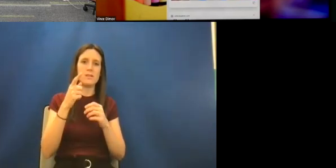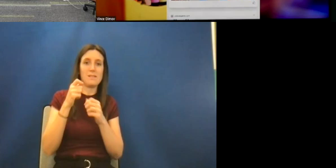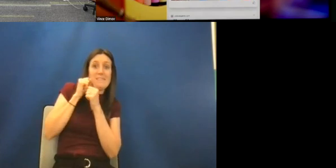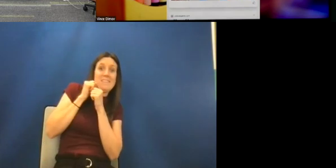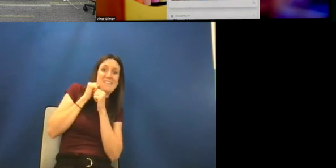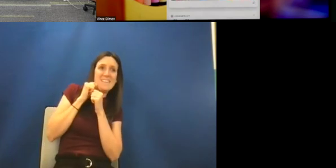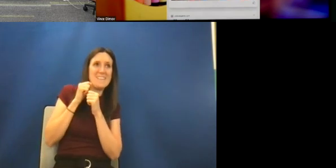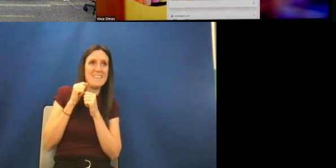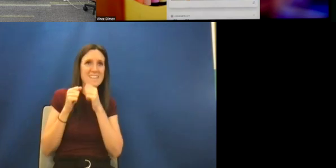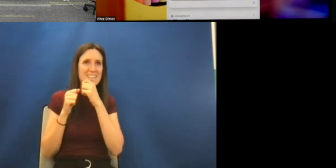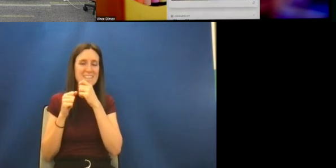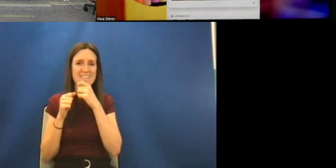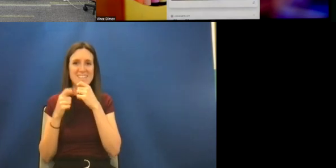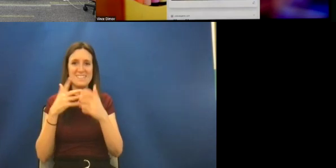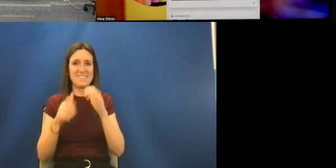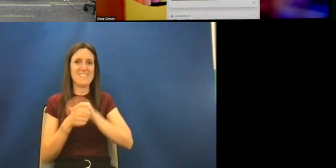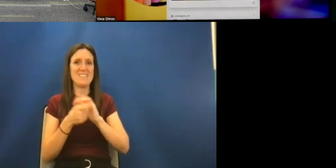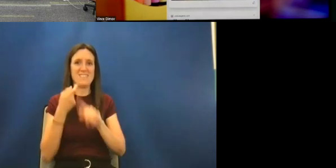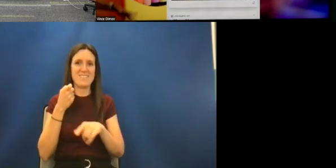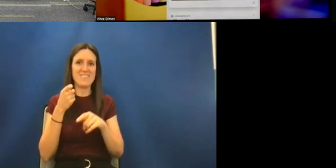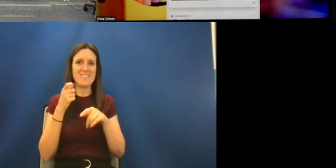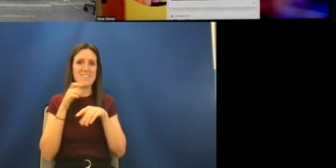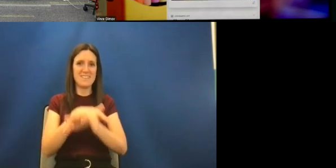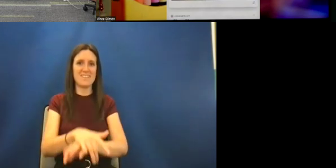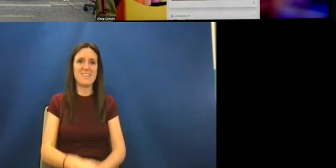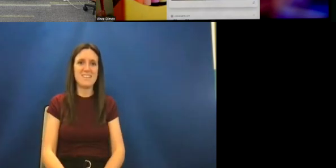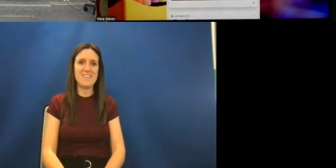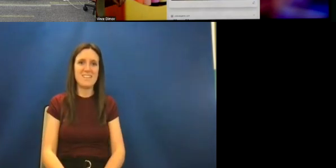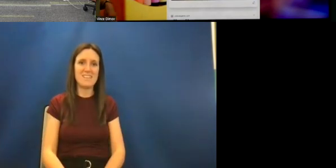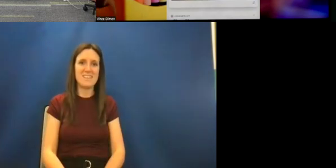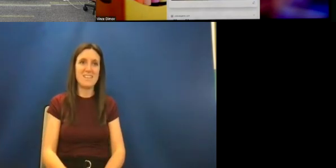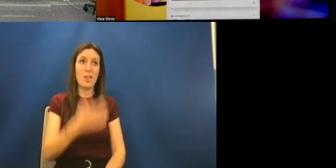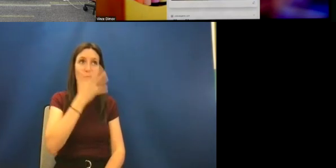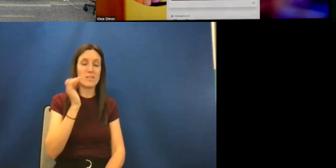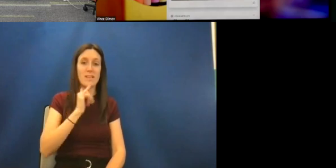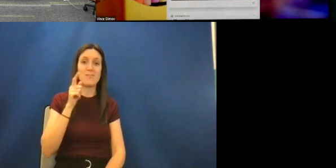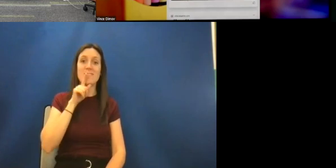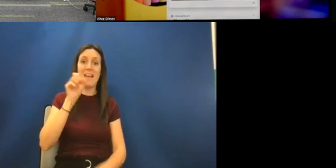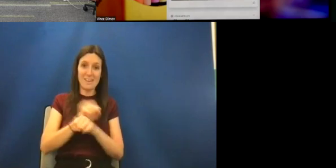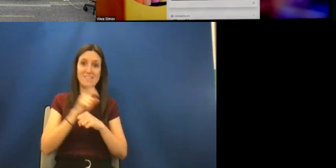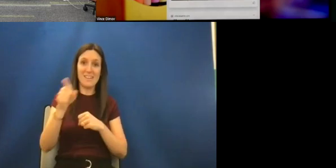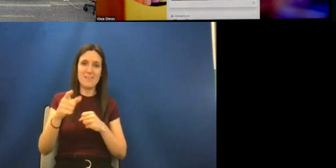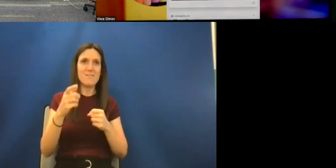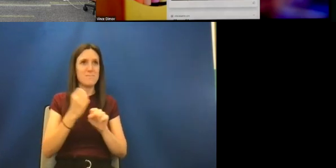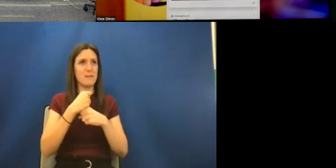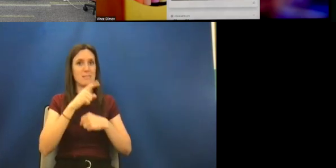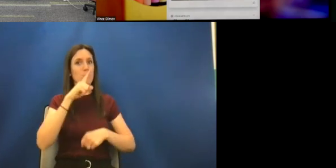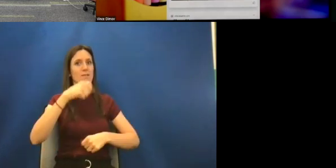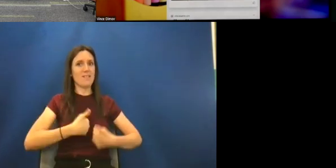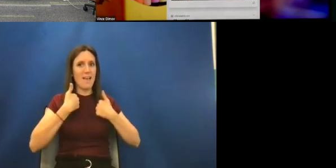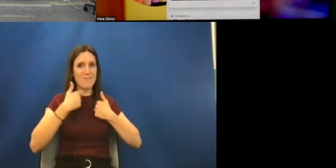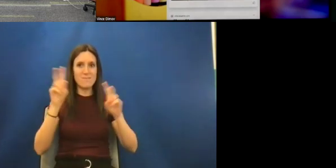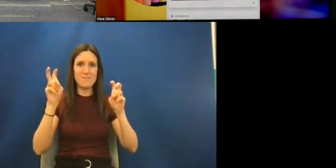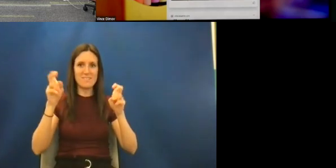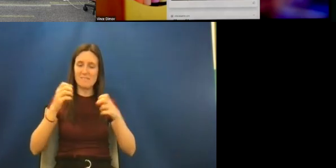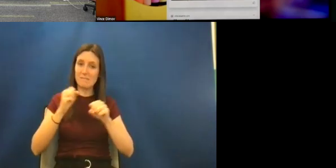She like I love that, because it like really felt like it was right there. So it brings it to life. Okay,